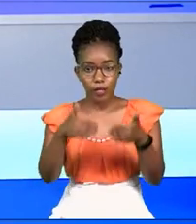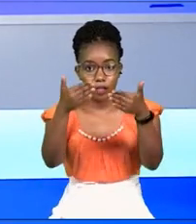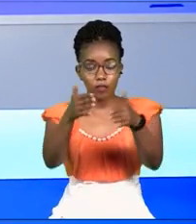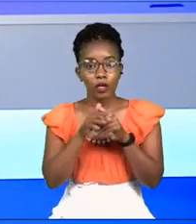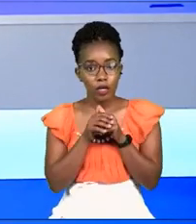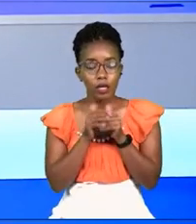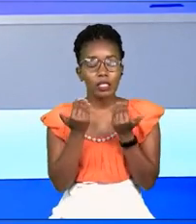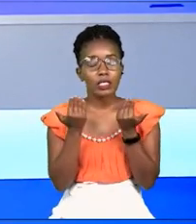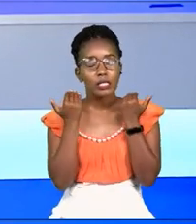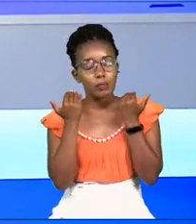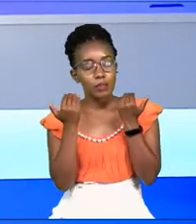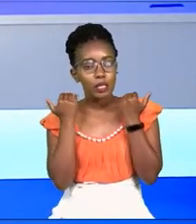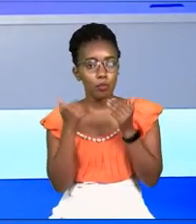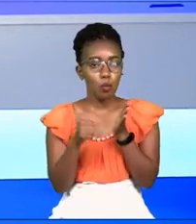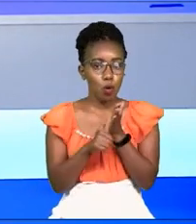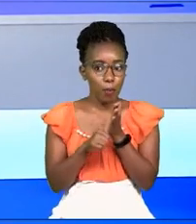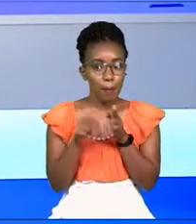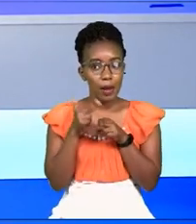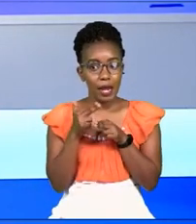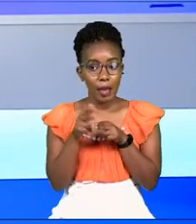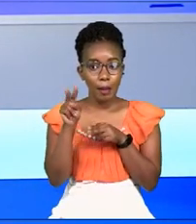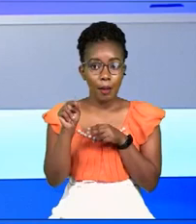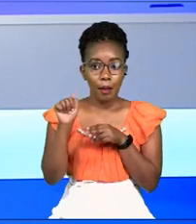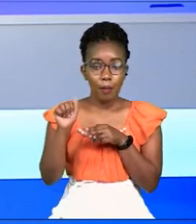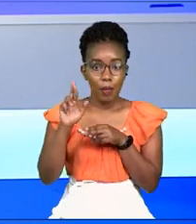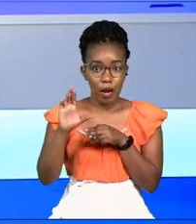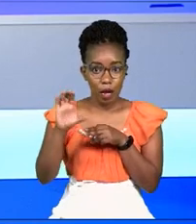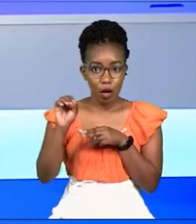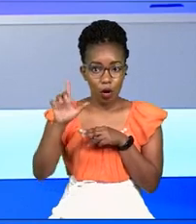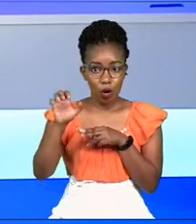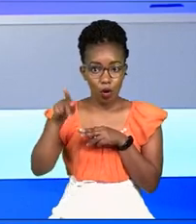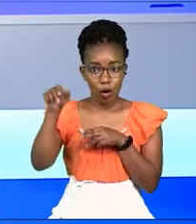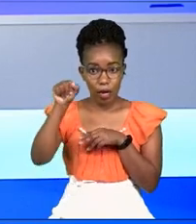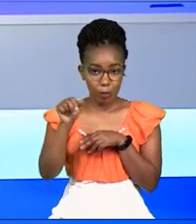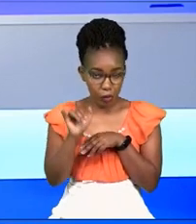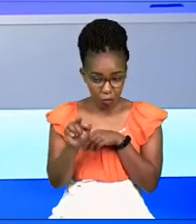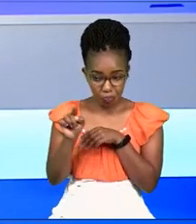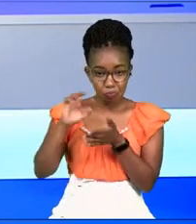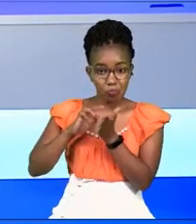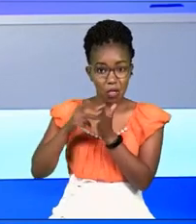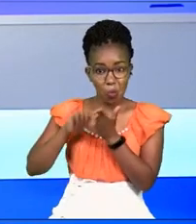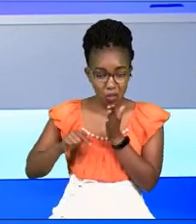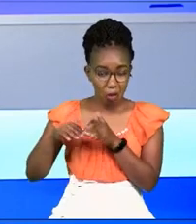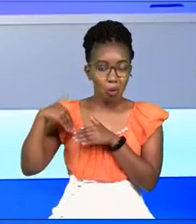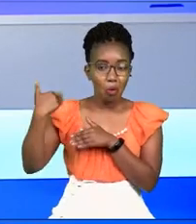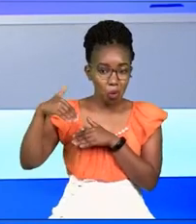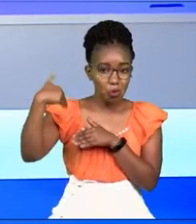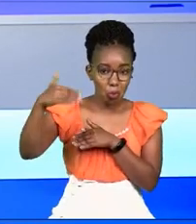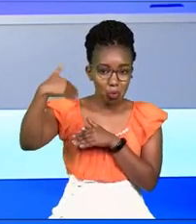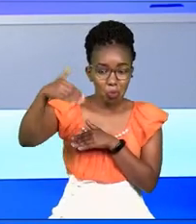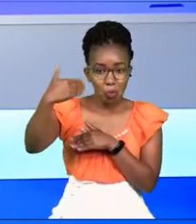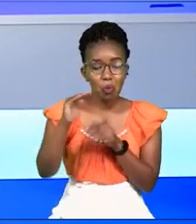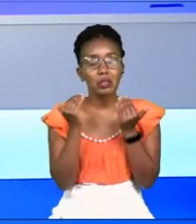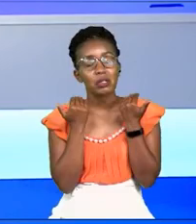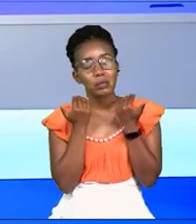sleep disorder known as narcolepsy, which is characterized by an extreme tendency to fall asleep whenever and wherever. Take a